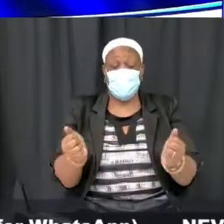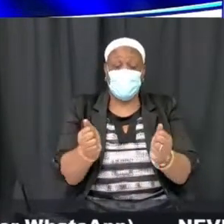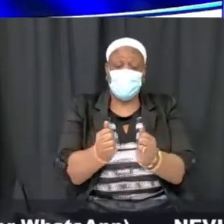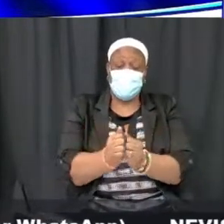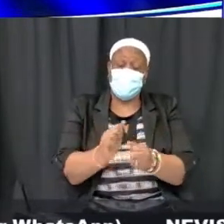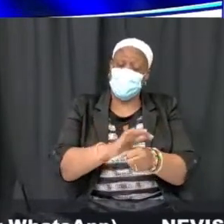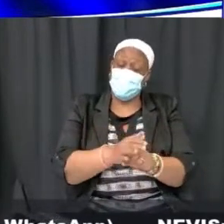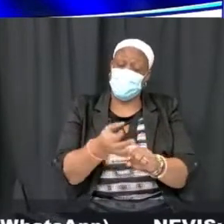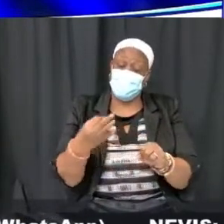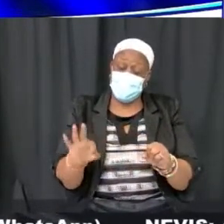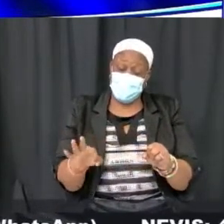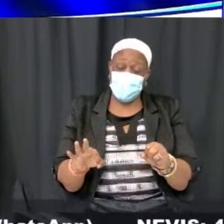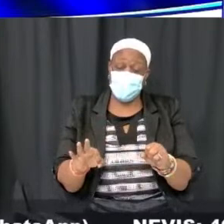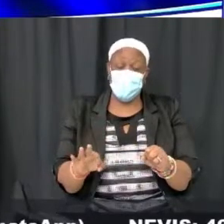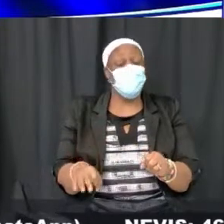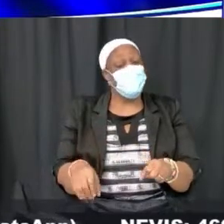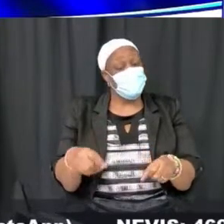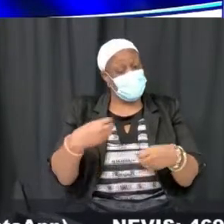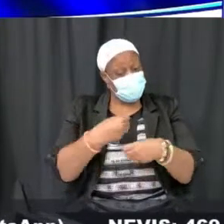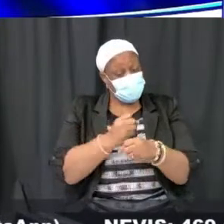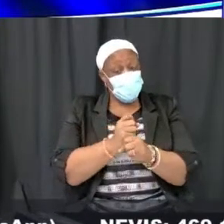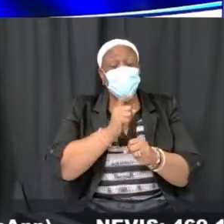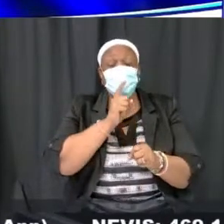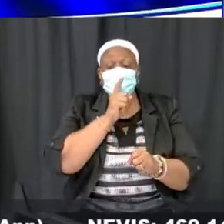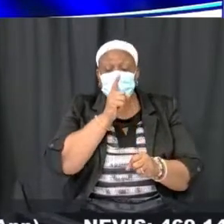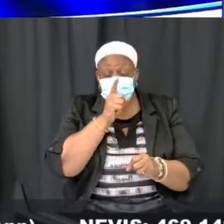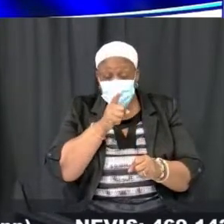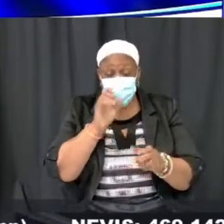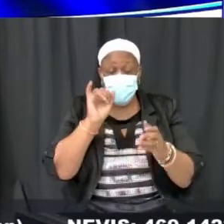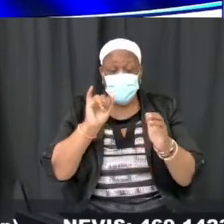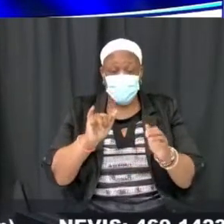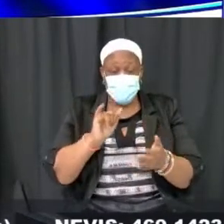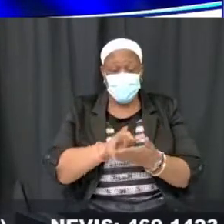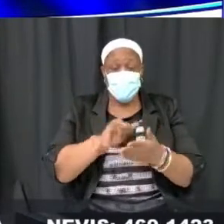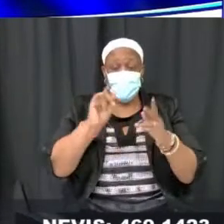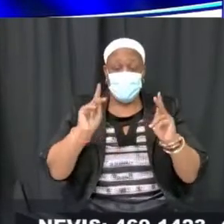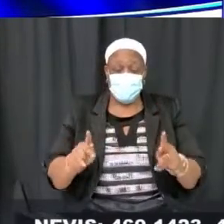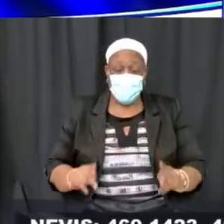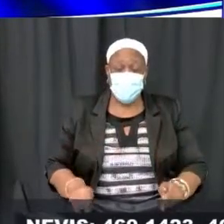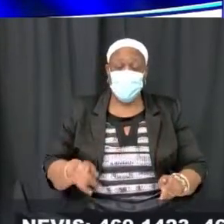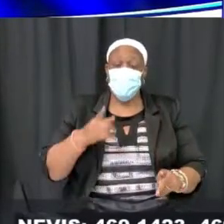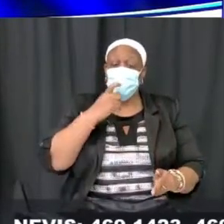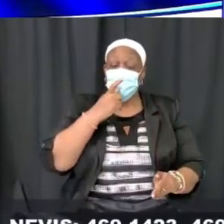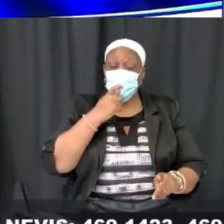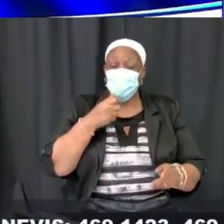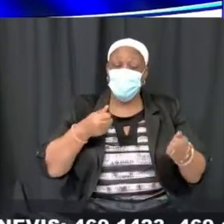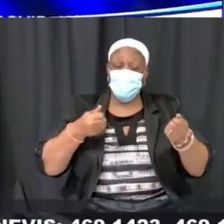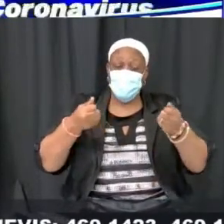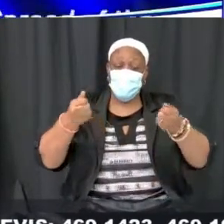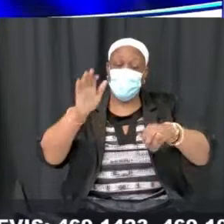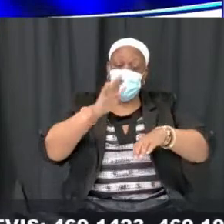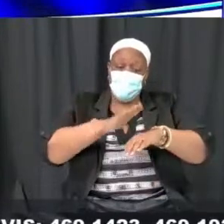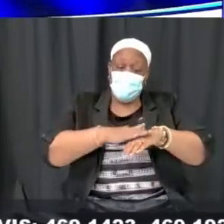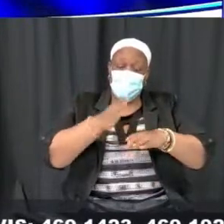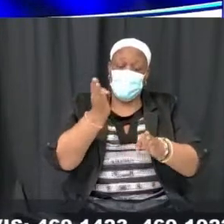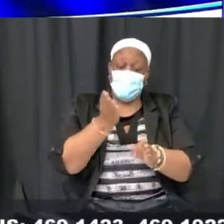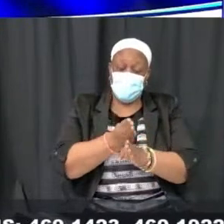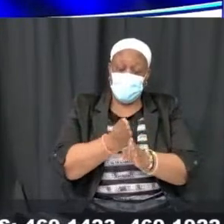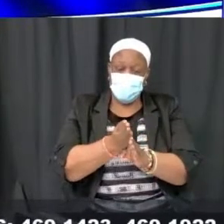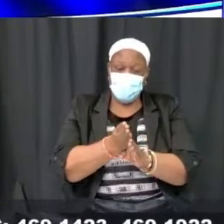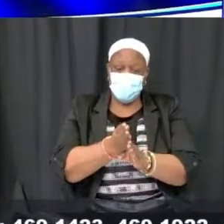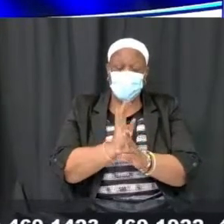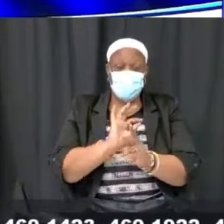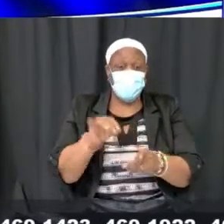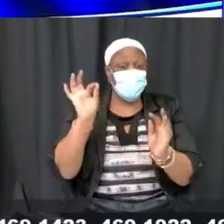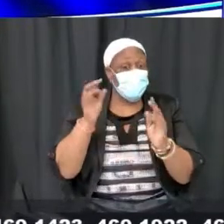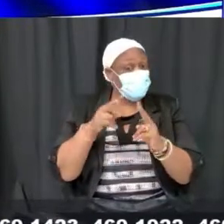a responsibility to ensure that the welfare of commuters and operators is afforded an extra level of